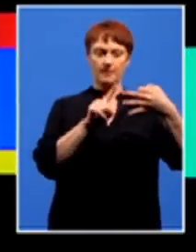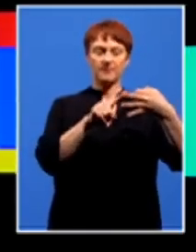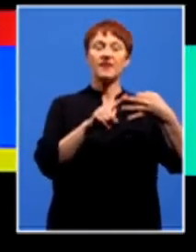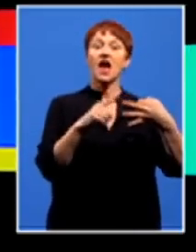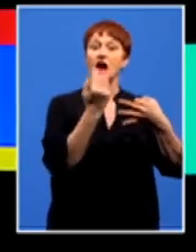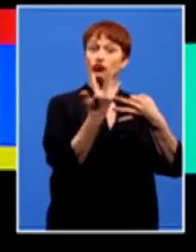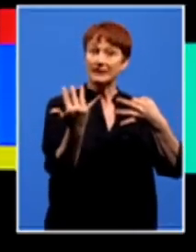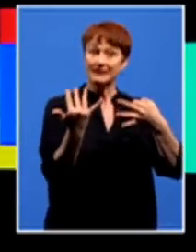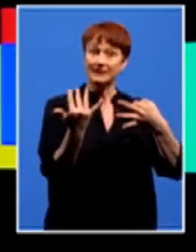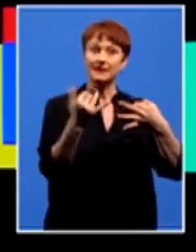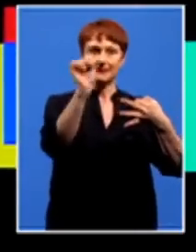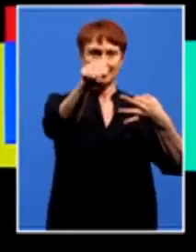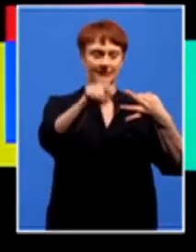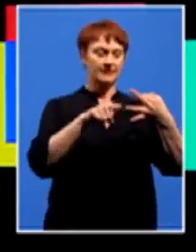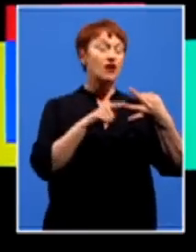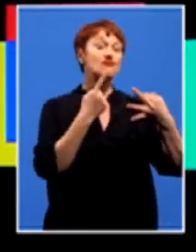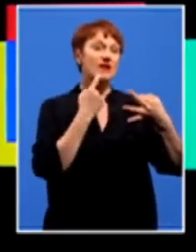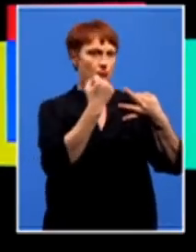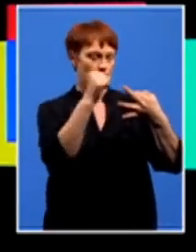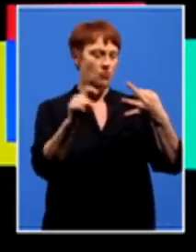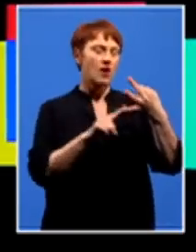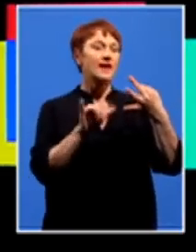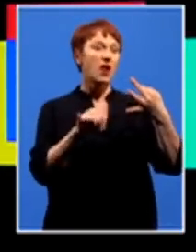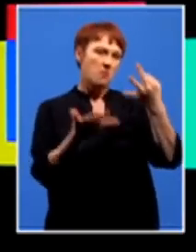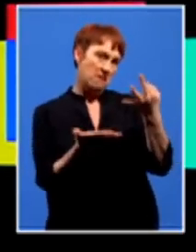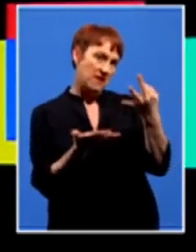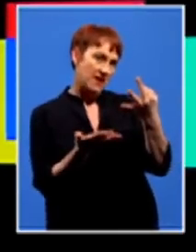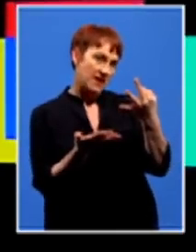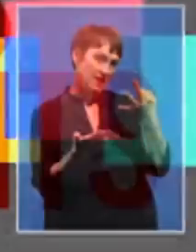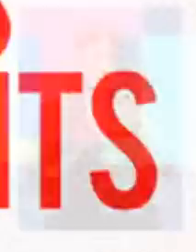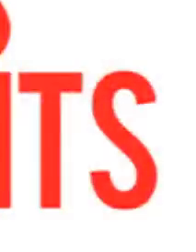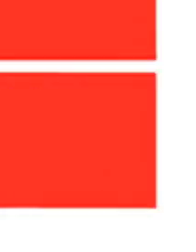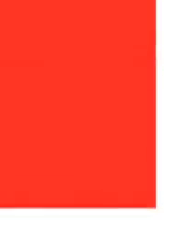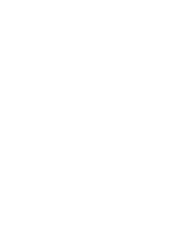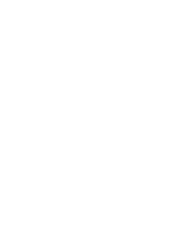no. And we'll share some of your views after the break.